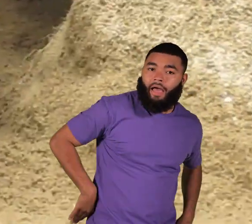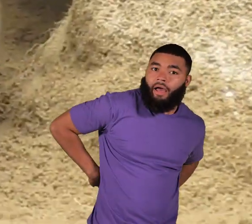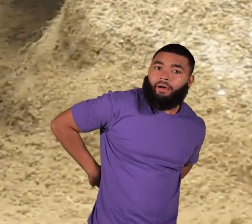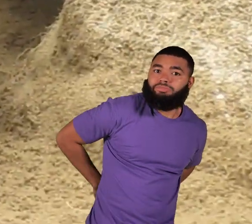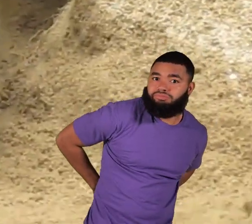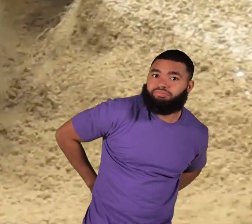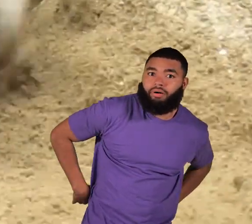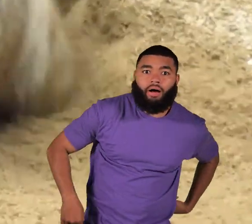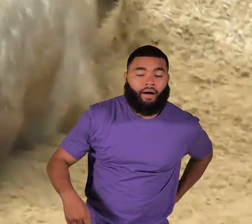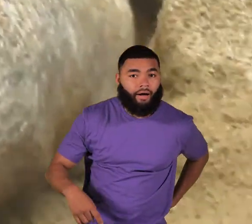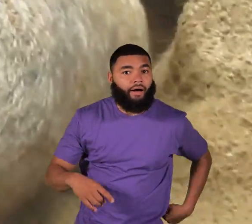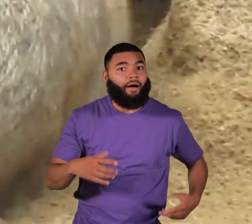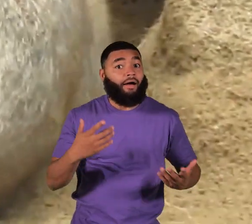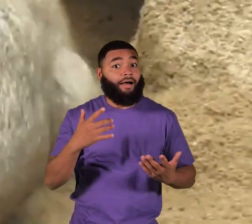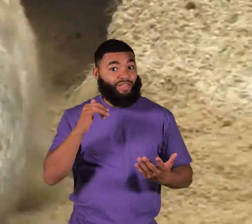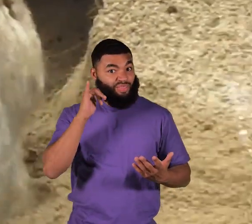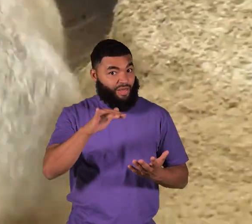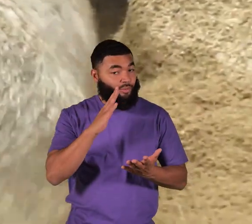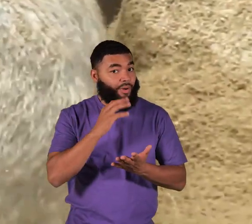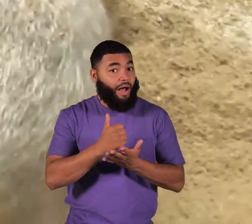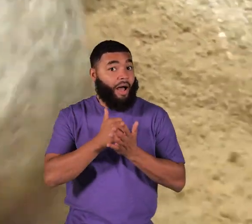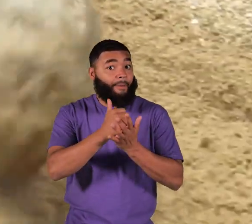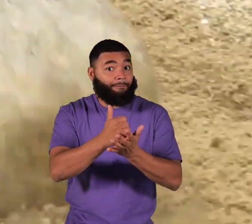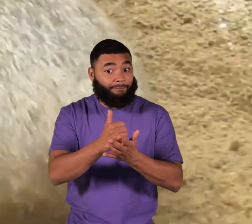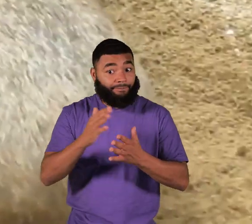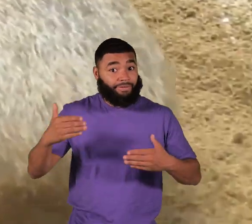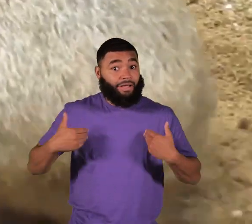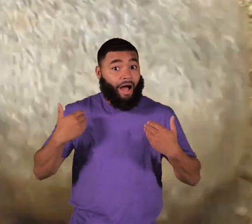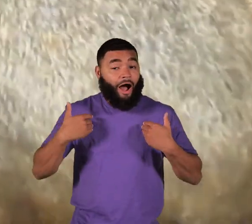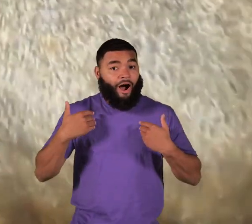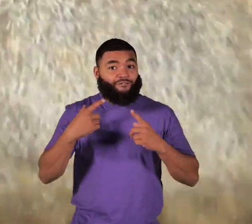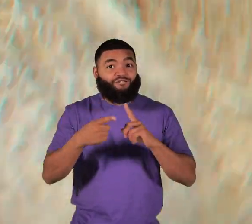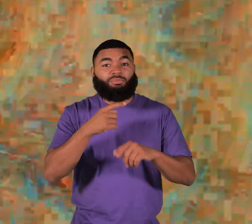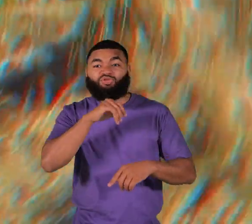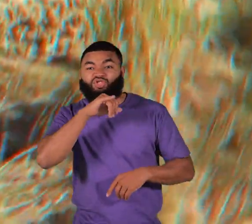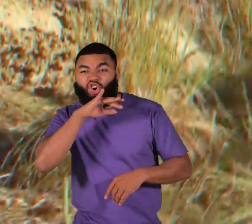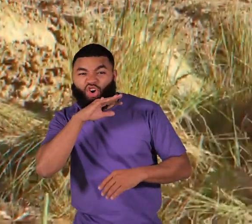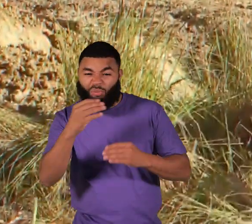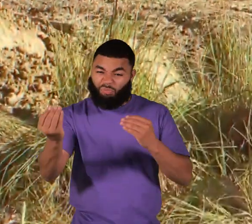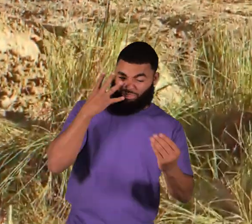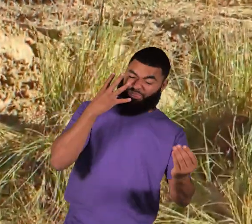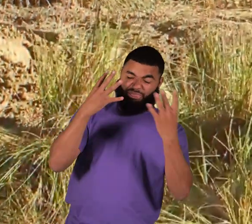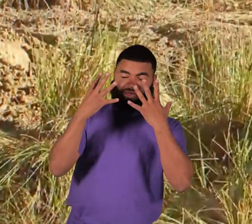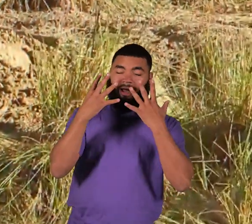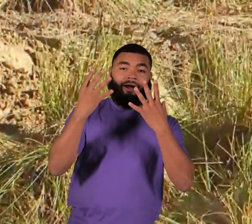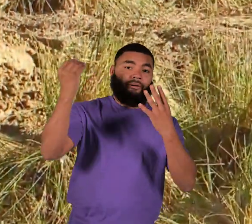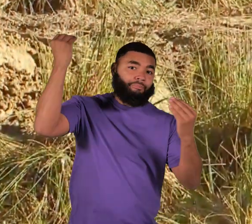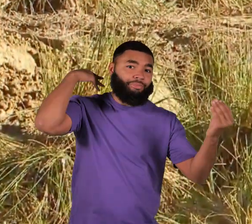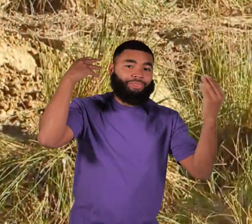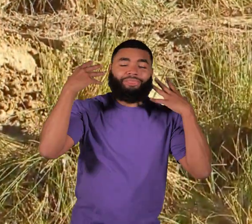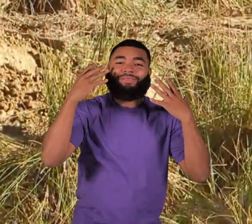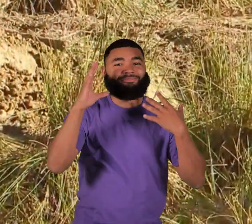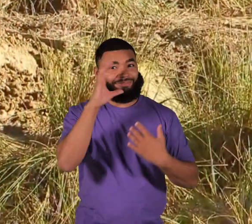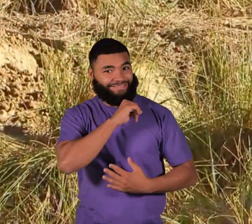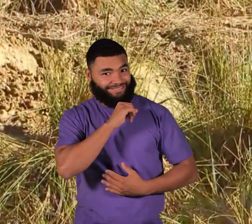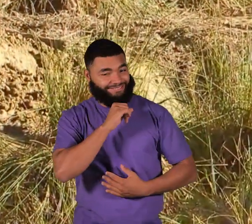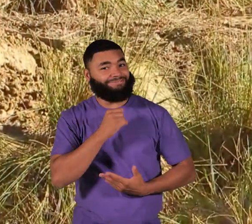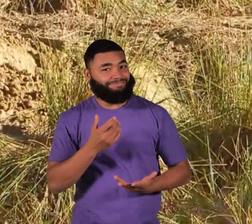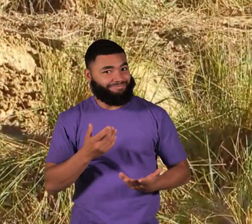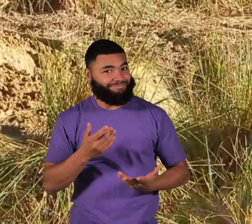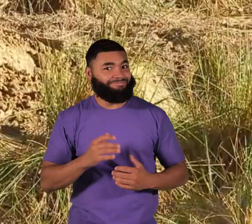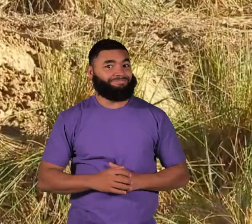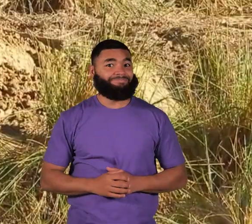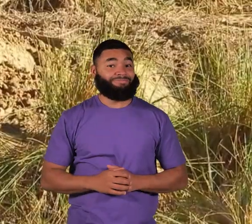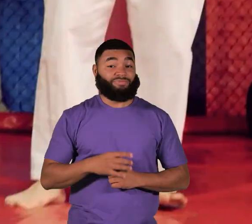adaptation helps protect the young from dirt and debris while the wombats dig. They kick their strong hind legs out with incredible